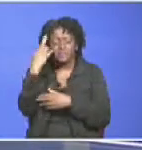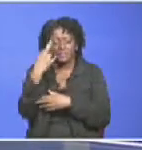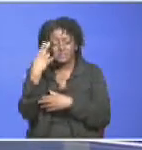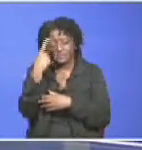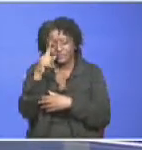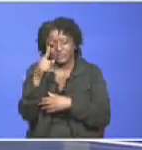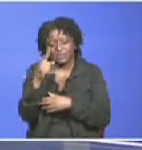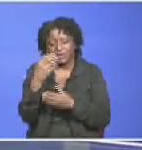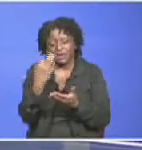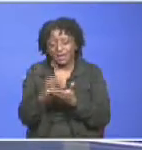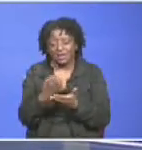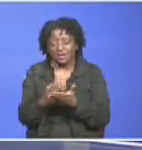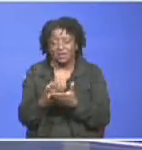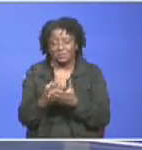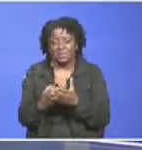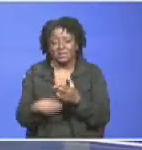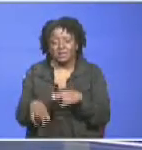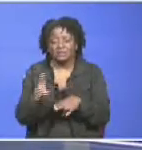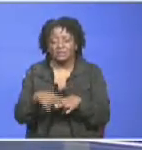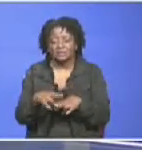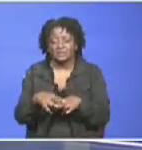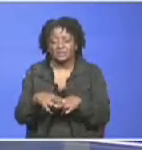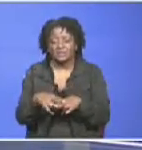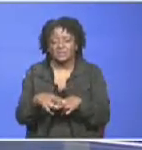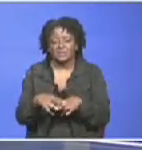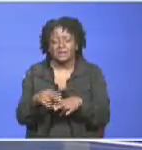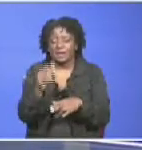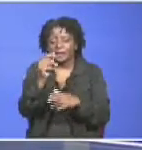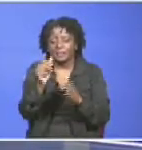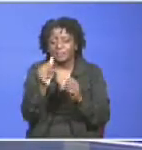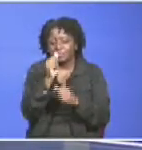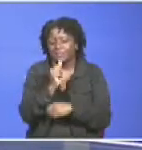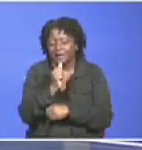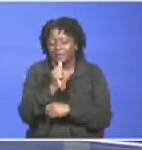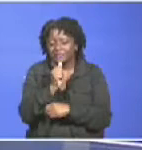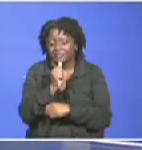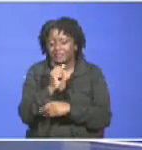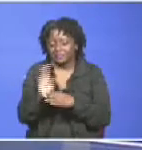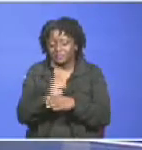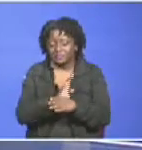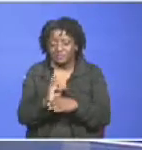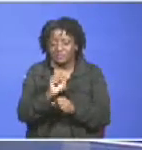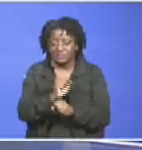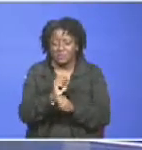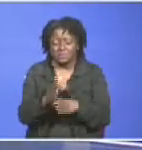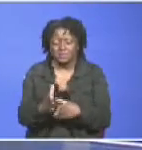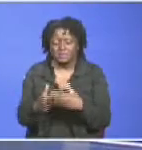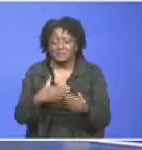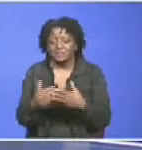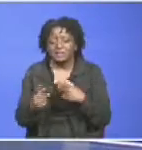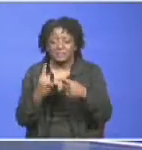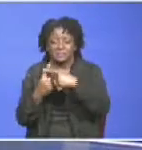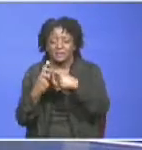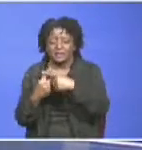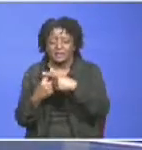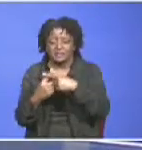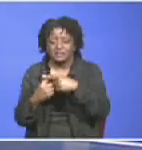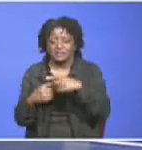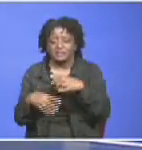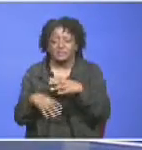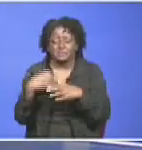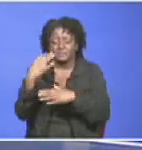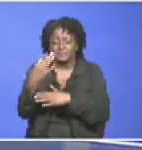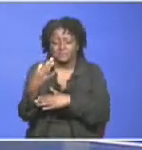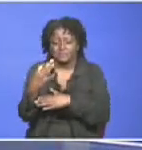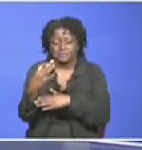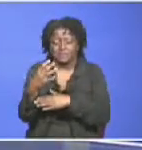concerns. The economic assessment would have revealed that private sector business operators, despite a positive outlook, would have noted a higher cost in